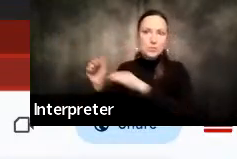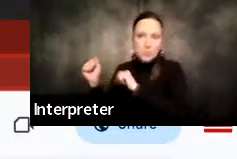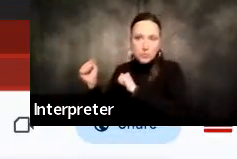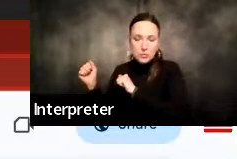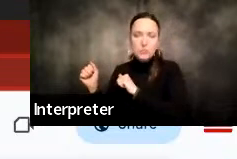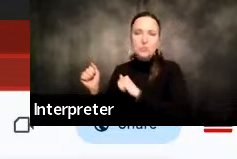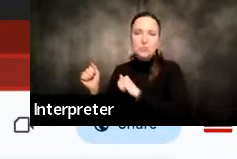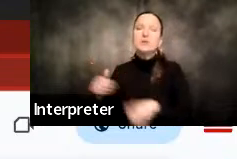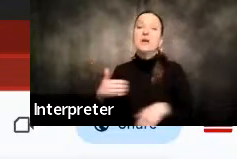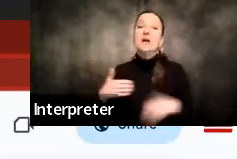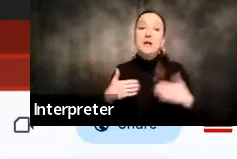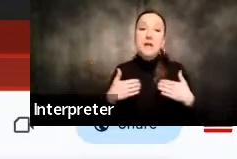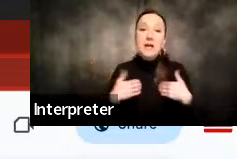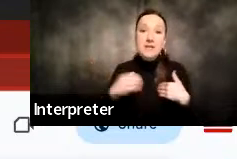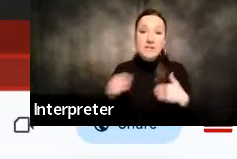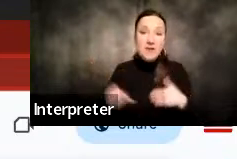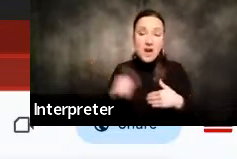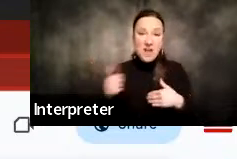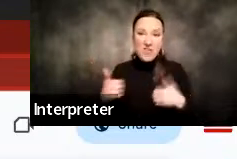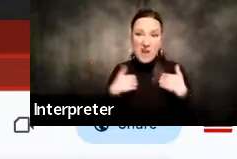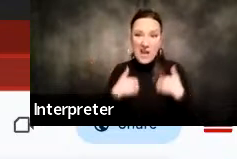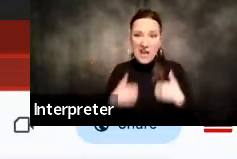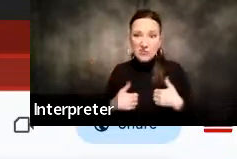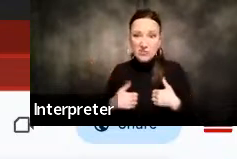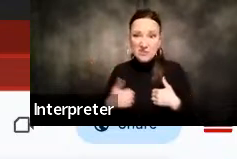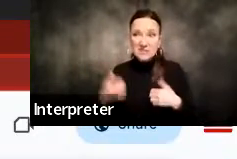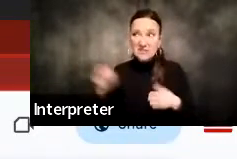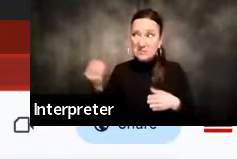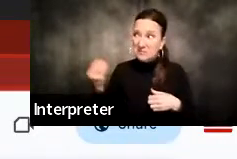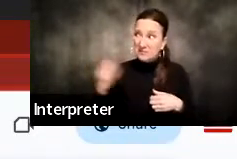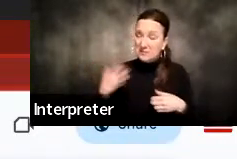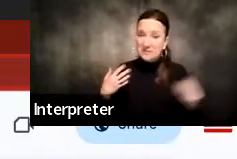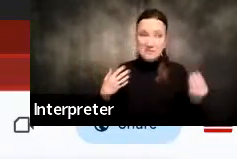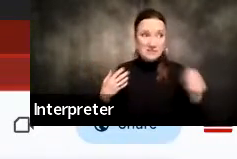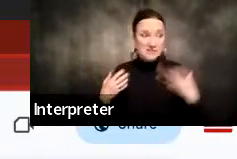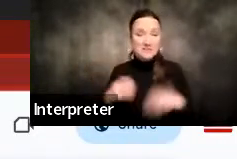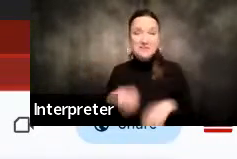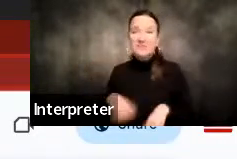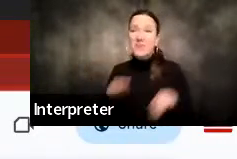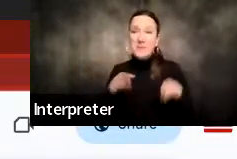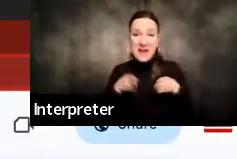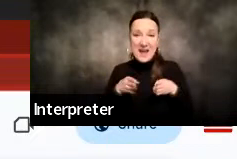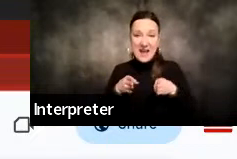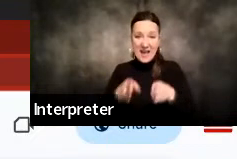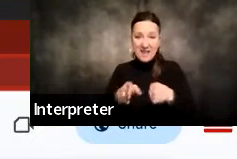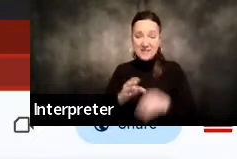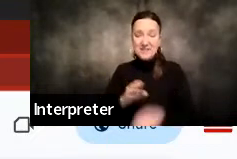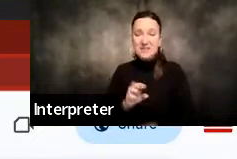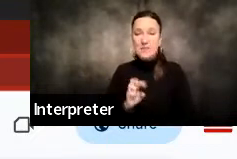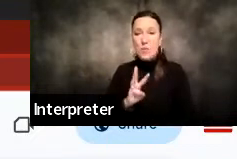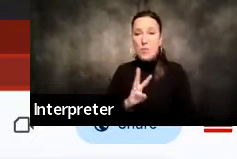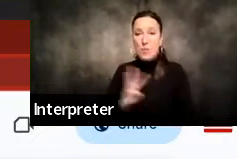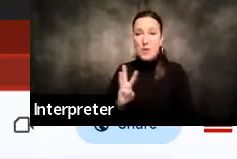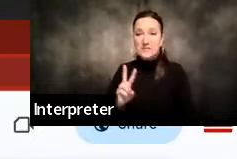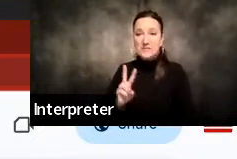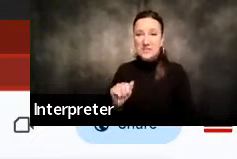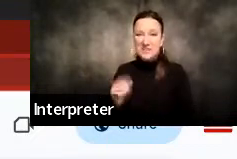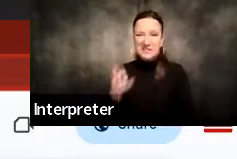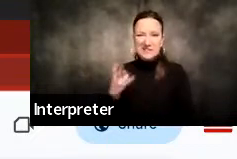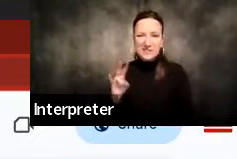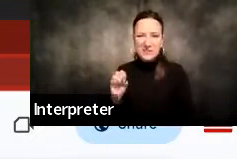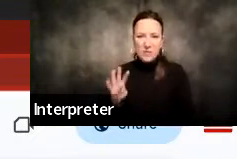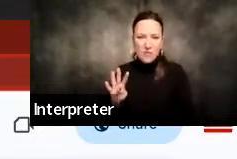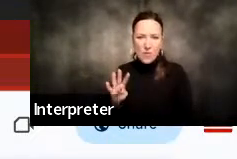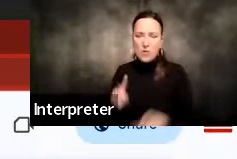a number of different addresses that we've been from West Virginia Avenue. I think it was 1704, another